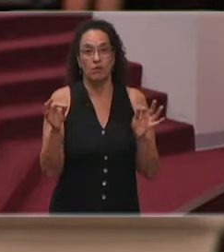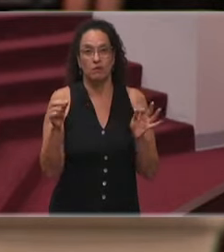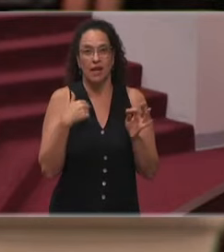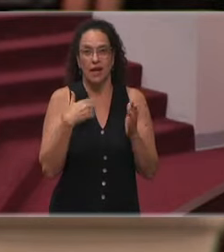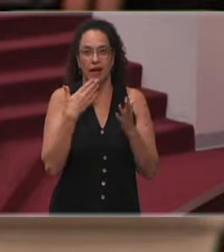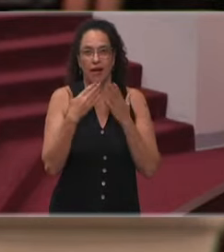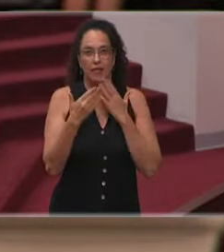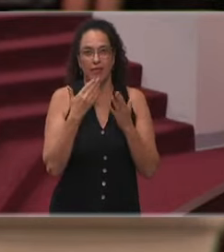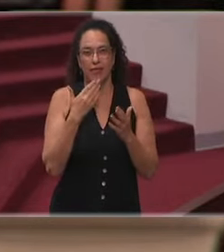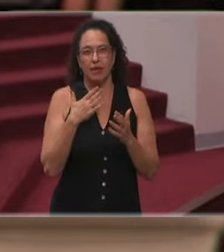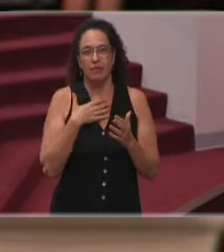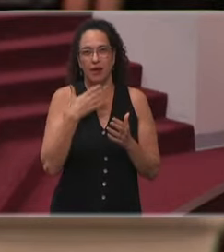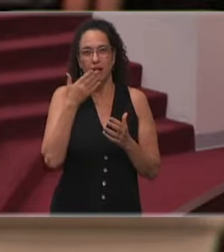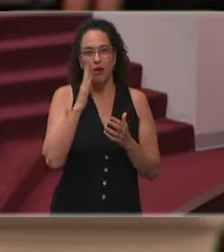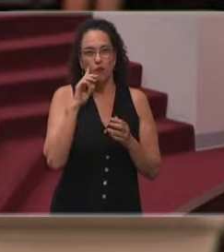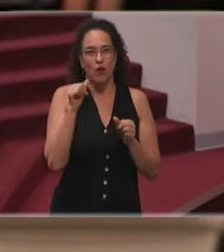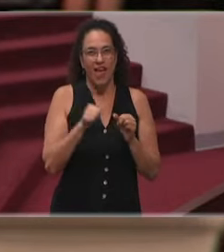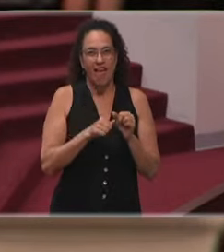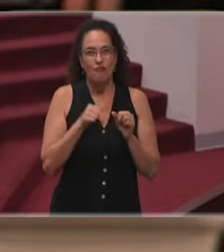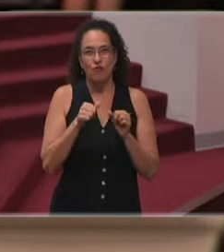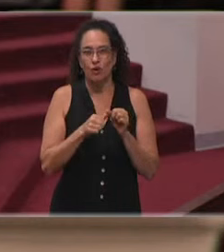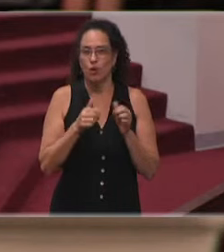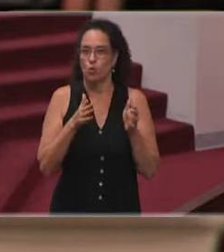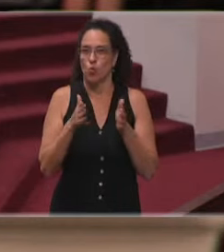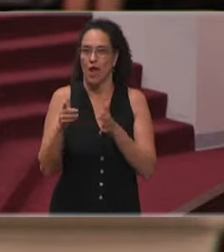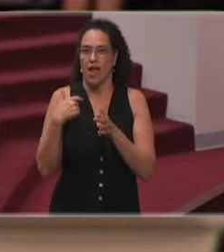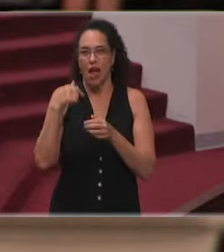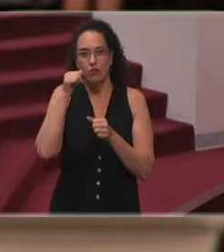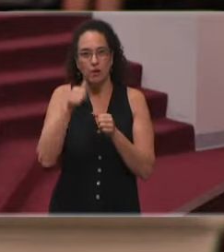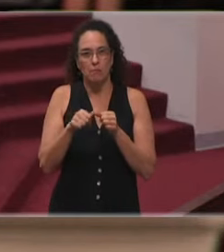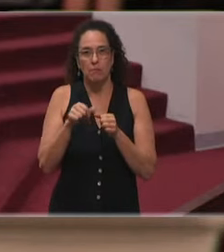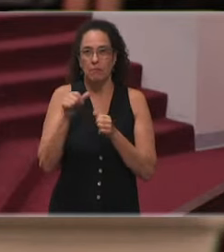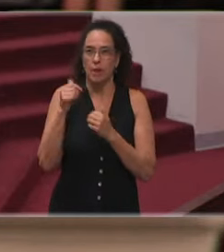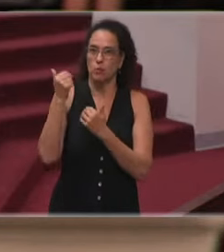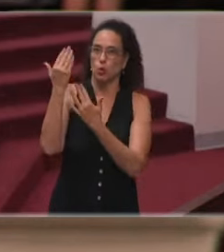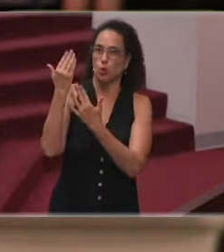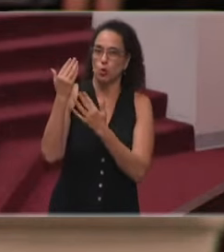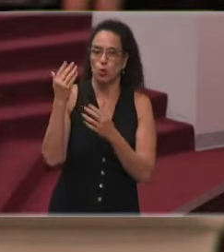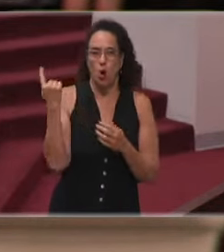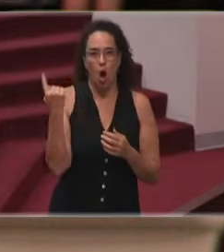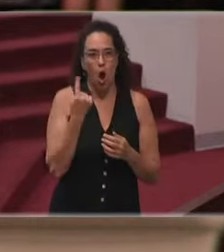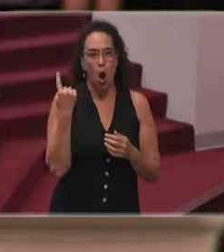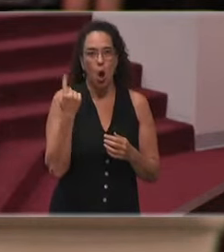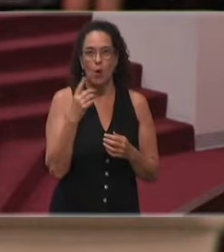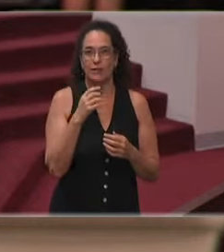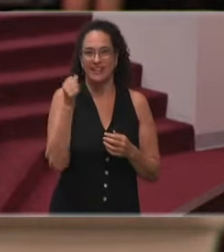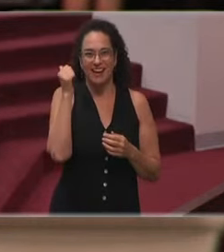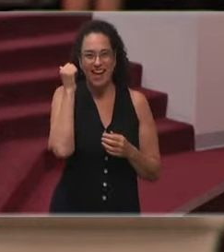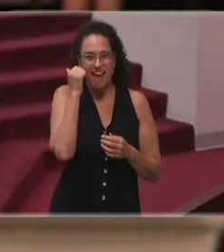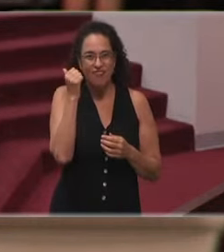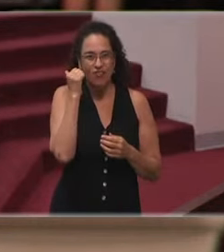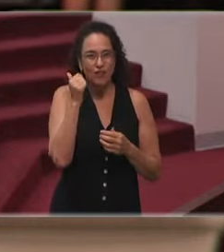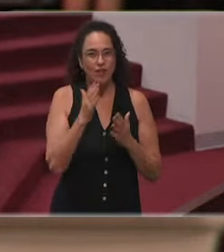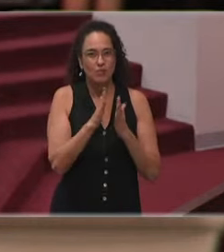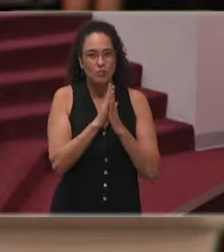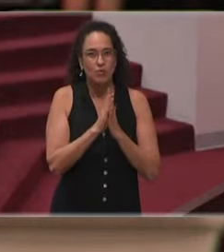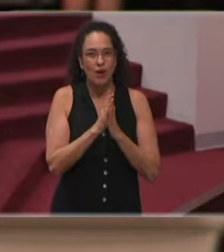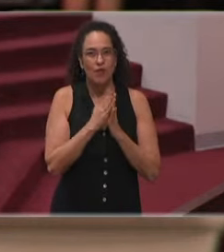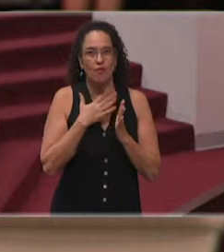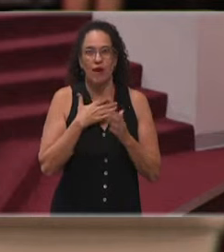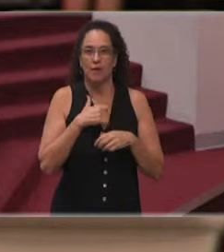God upon every remembrance of you, always in every prayer of mine, making